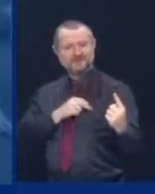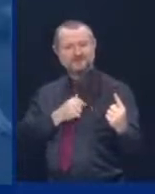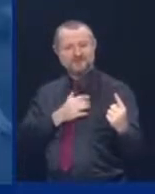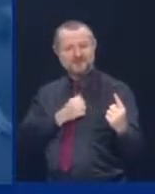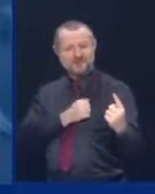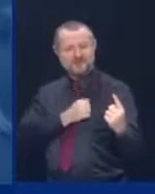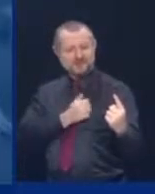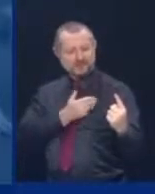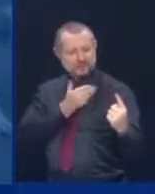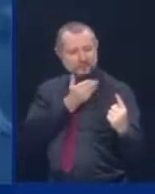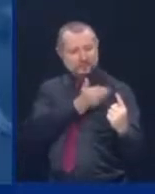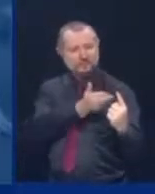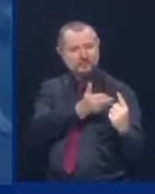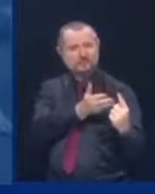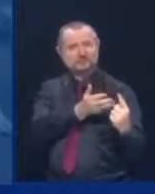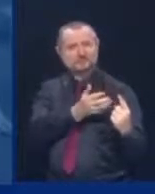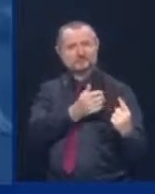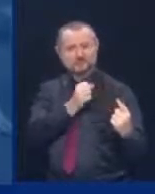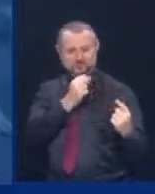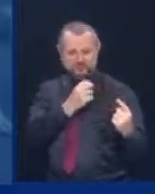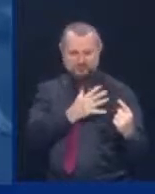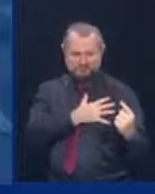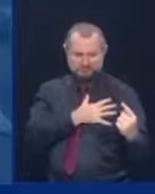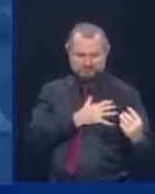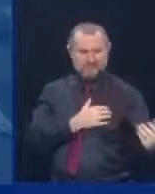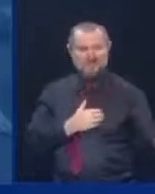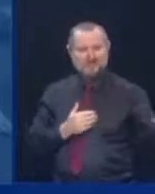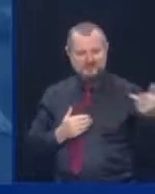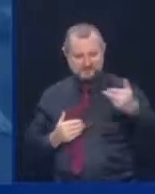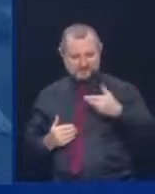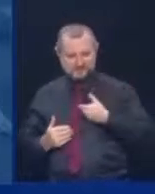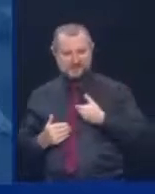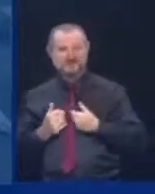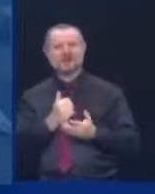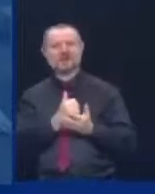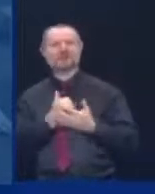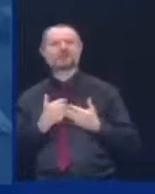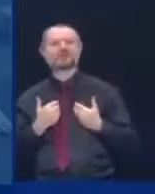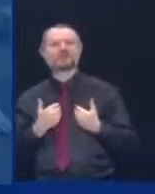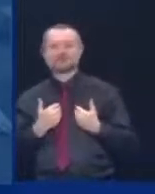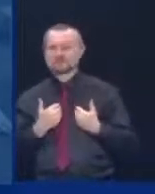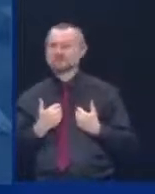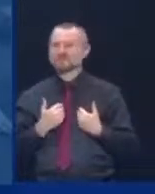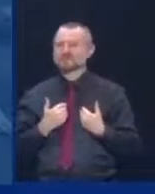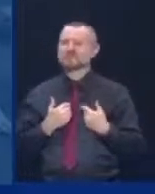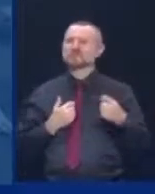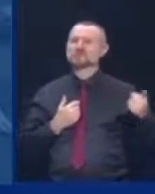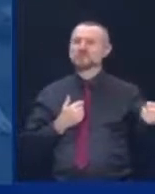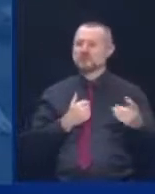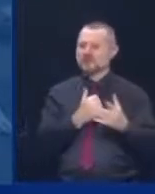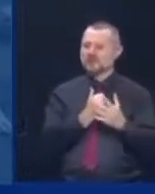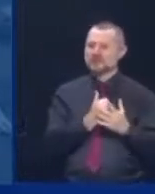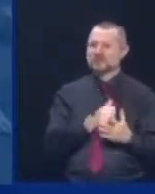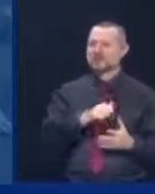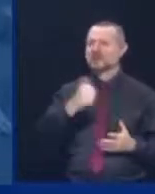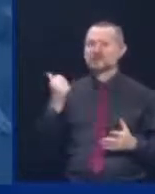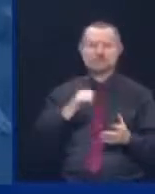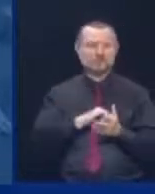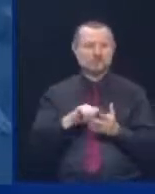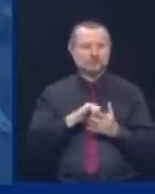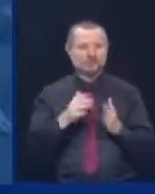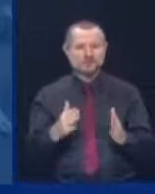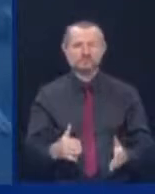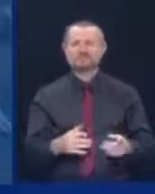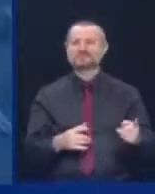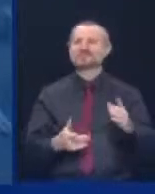her gesture and the way she helped me this year and the way she helped other New Yorkers, she did the Mask